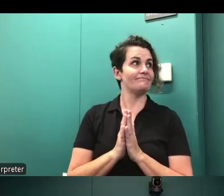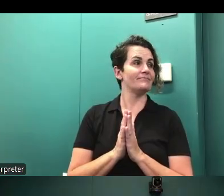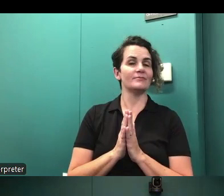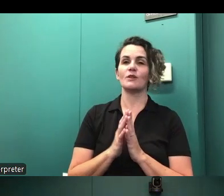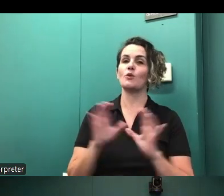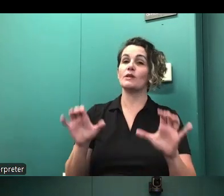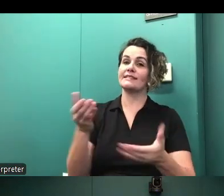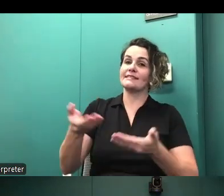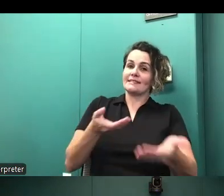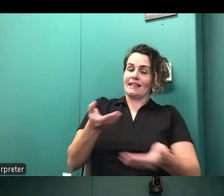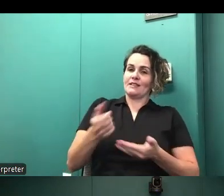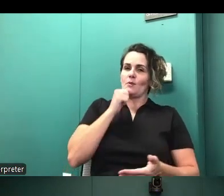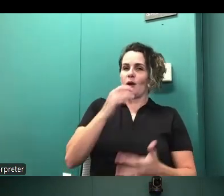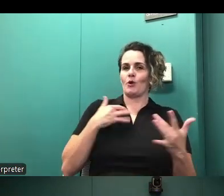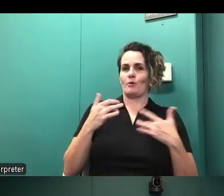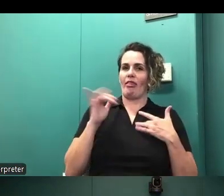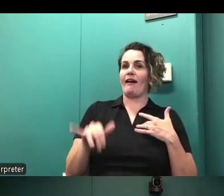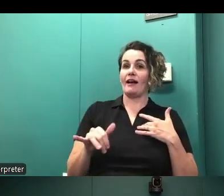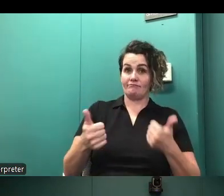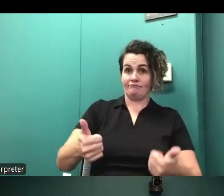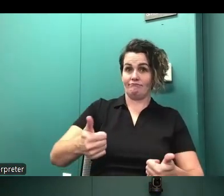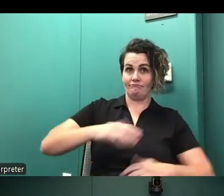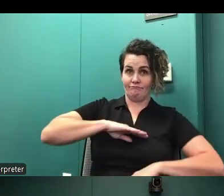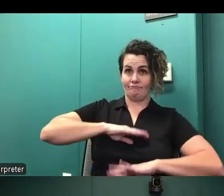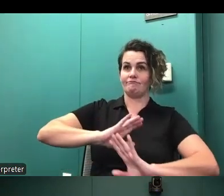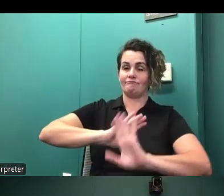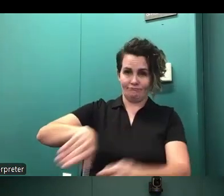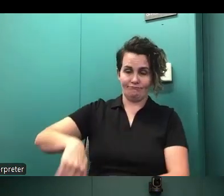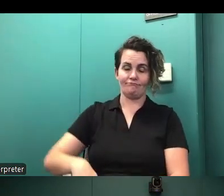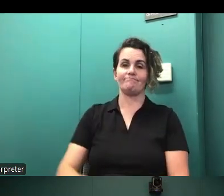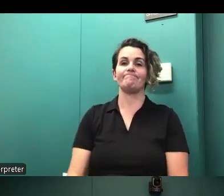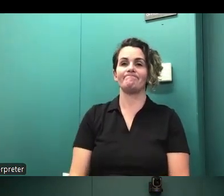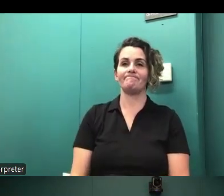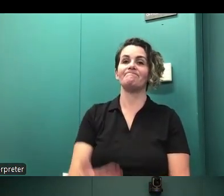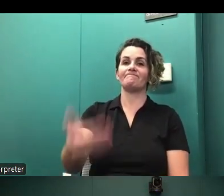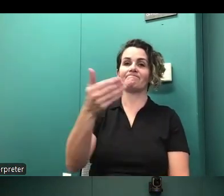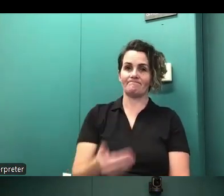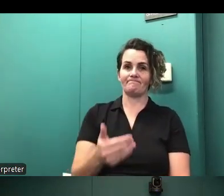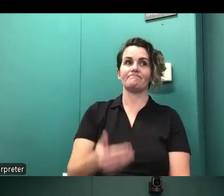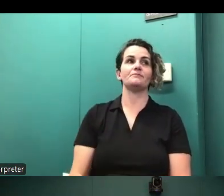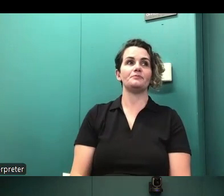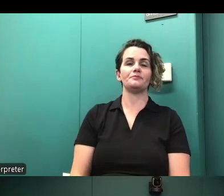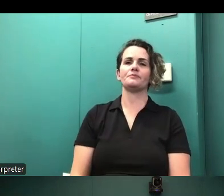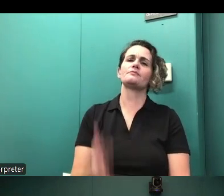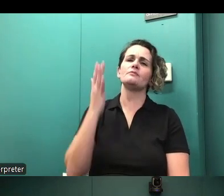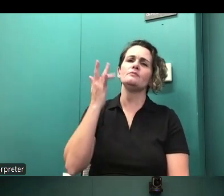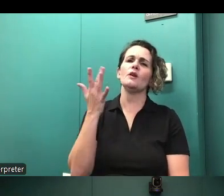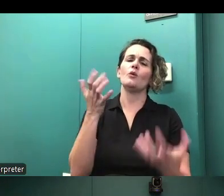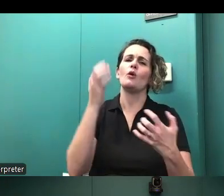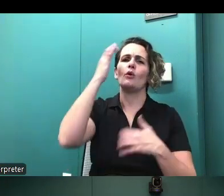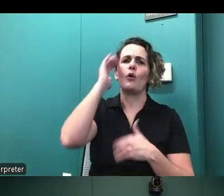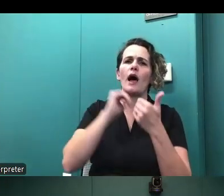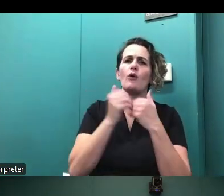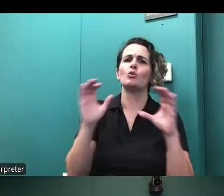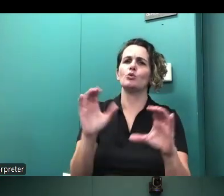we just did our introductions, so I'm not really worried about it. You guys good? Okay. Next slide. So why would you want to know how to do